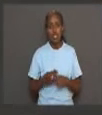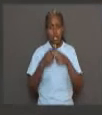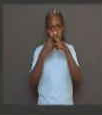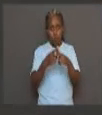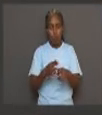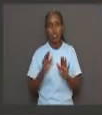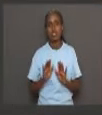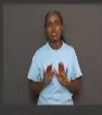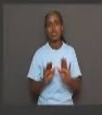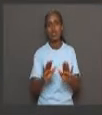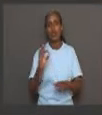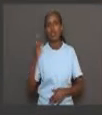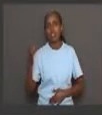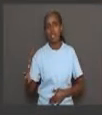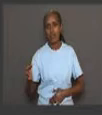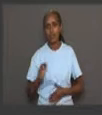the force F.